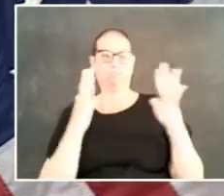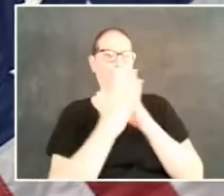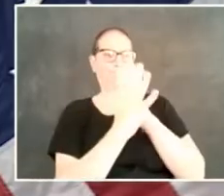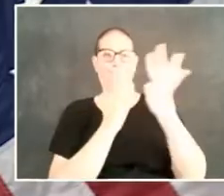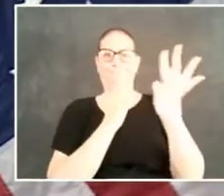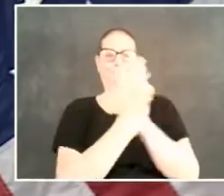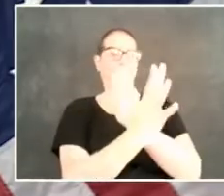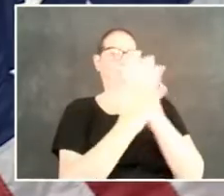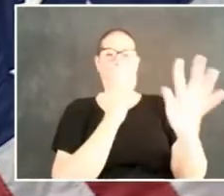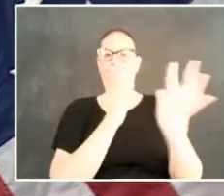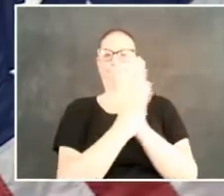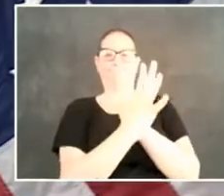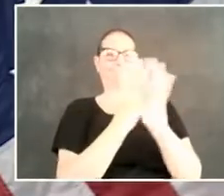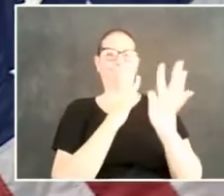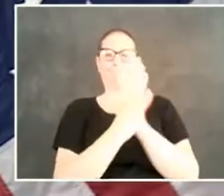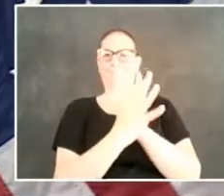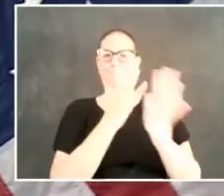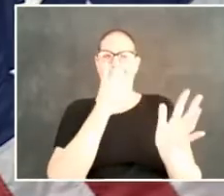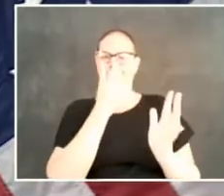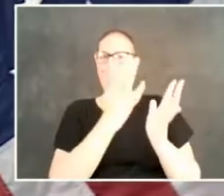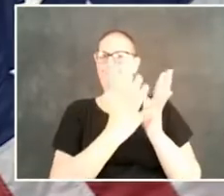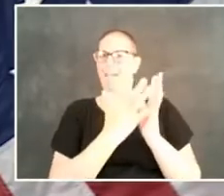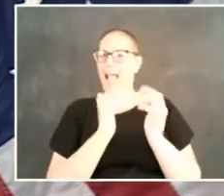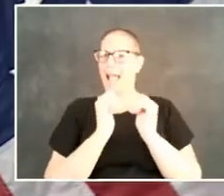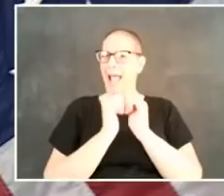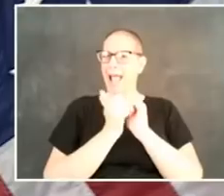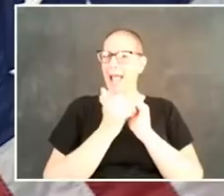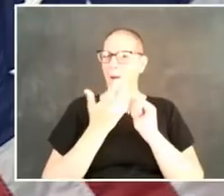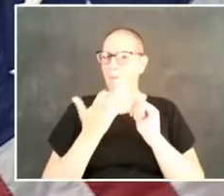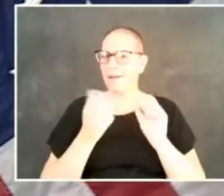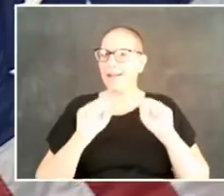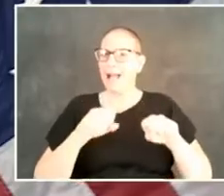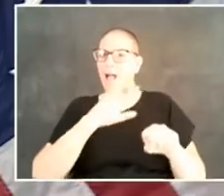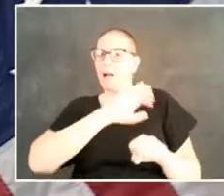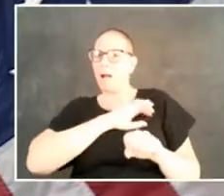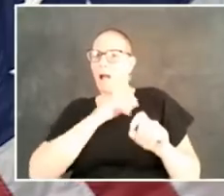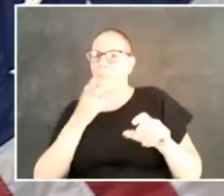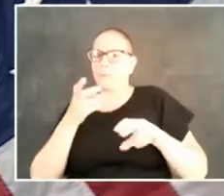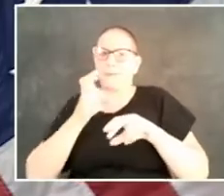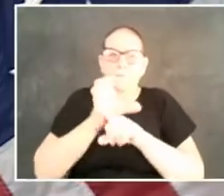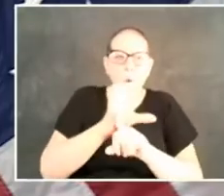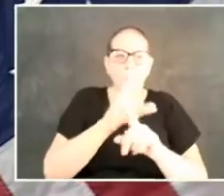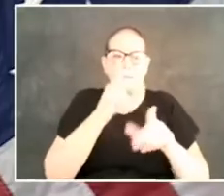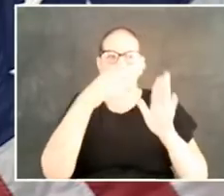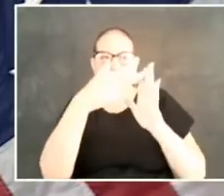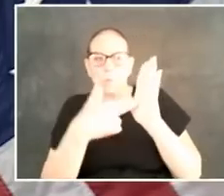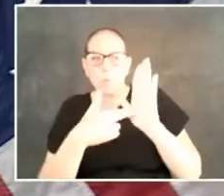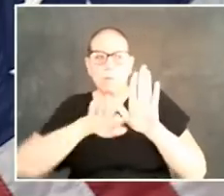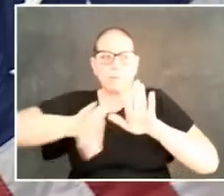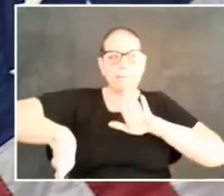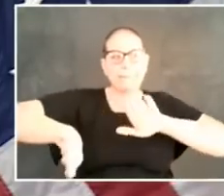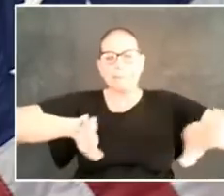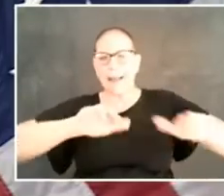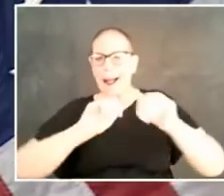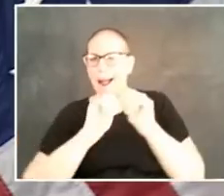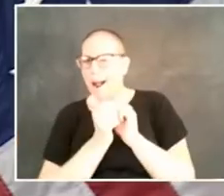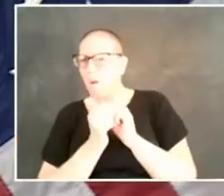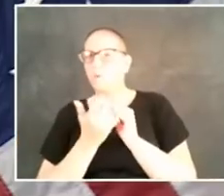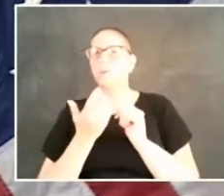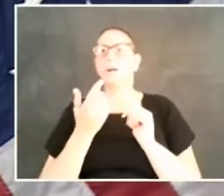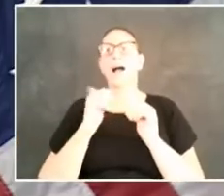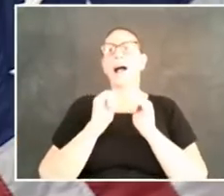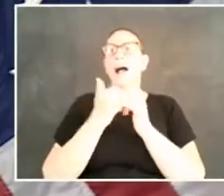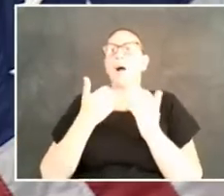to tell, I guess, if people are gathering with people in their households.